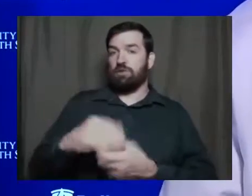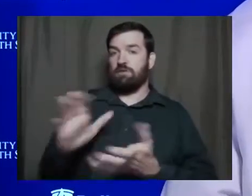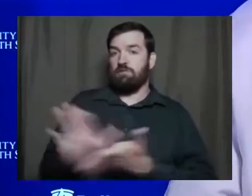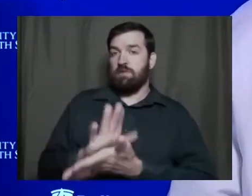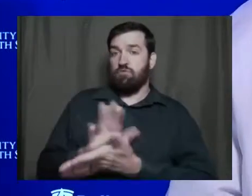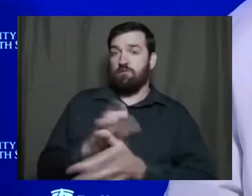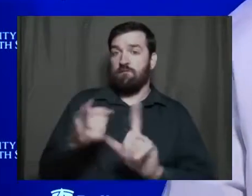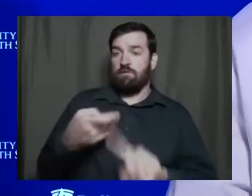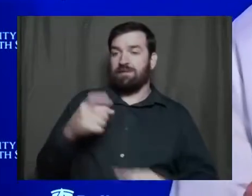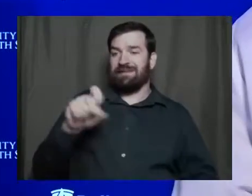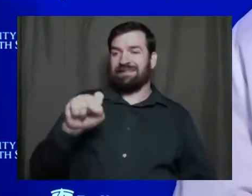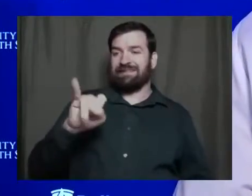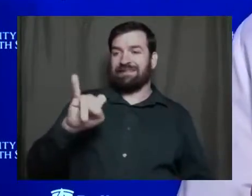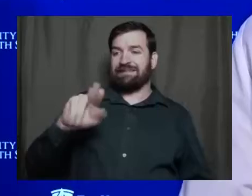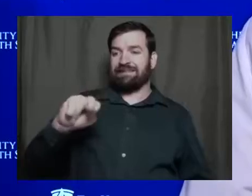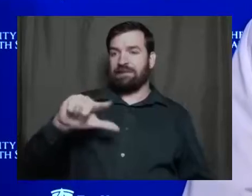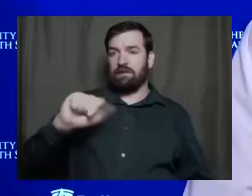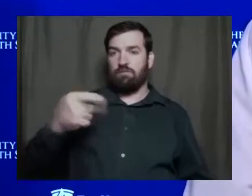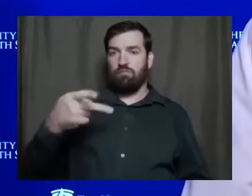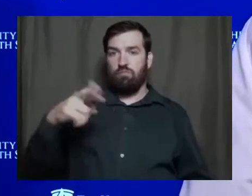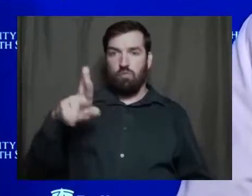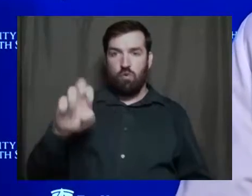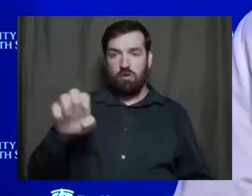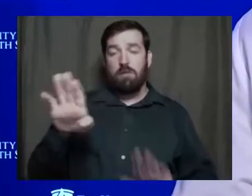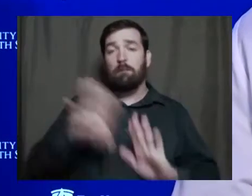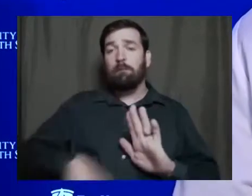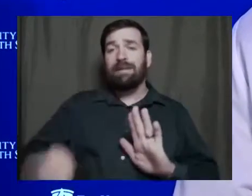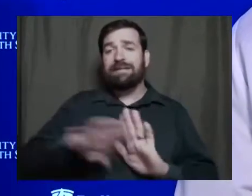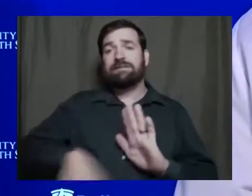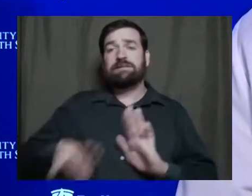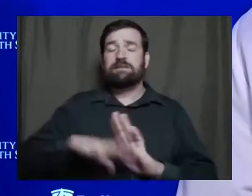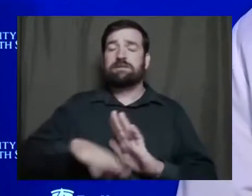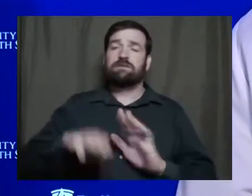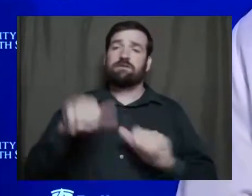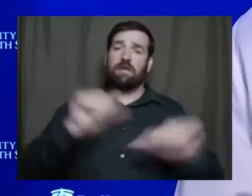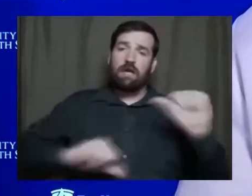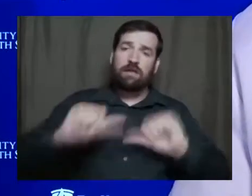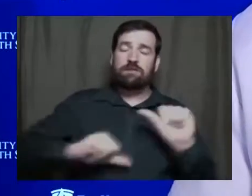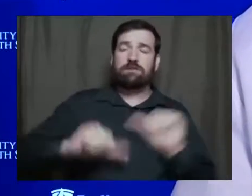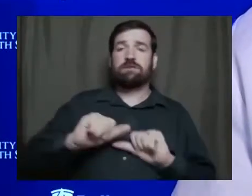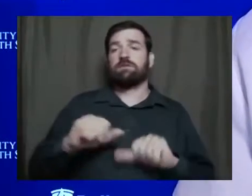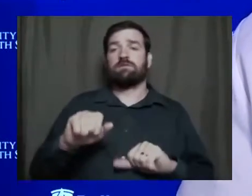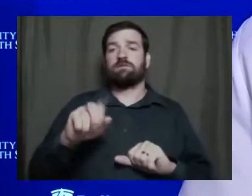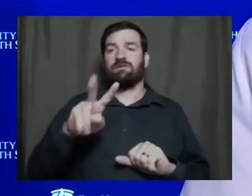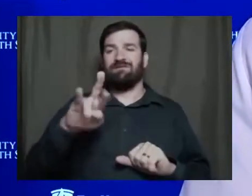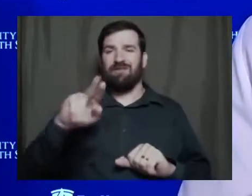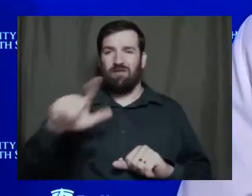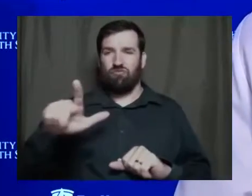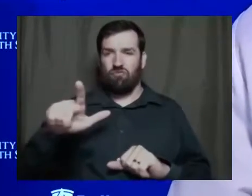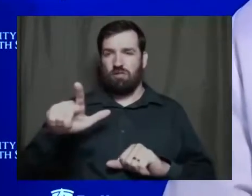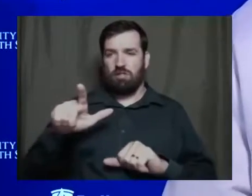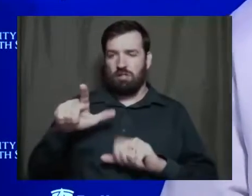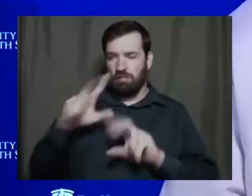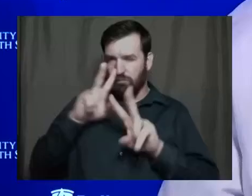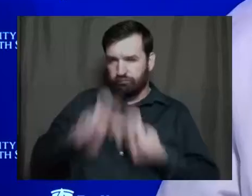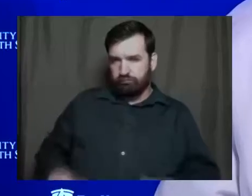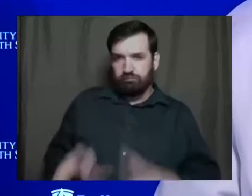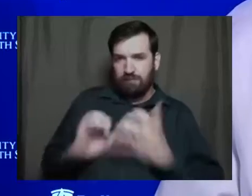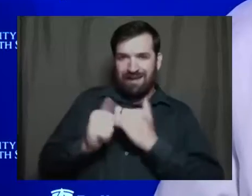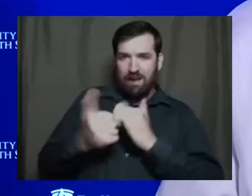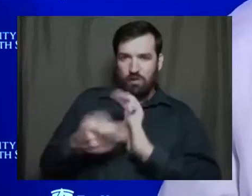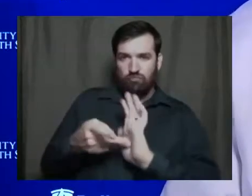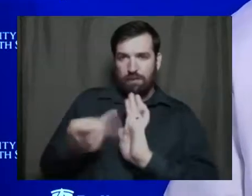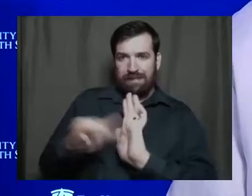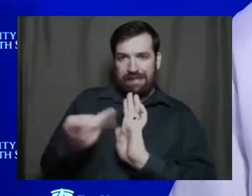that looked at the basic science and the virology of the dynamics of what's going on with replication, and basically